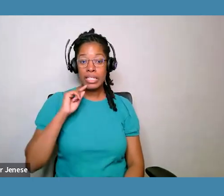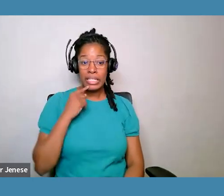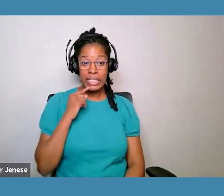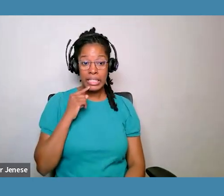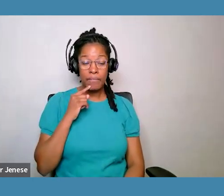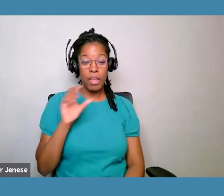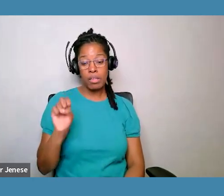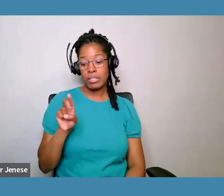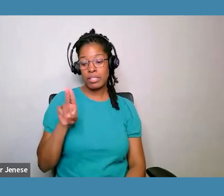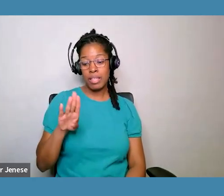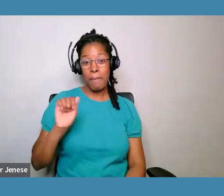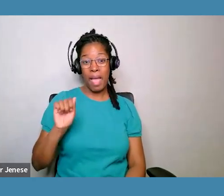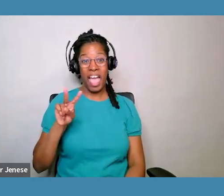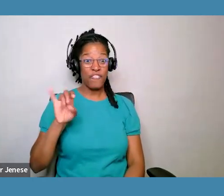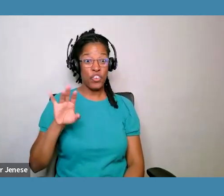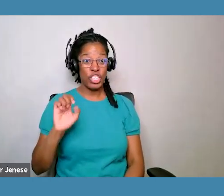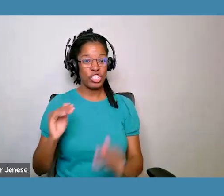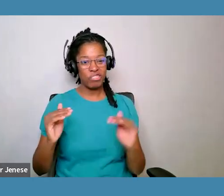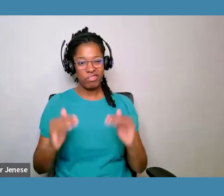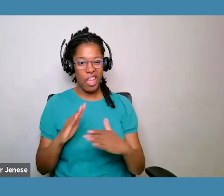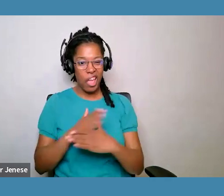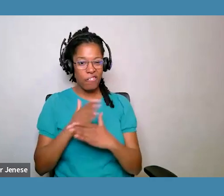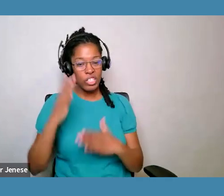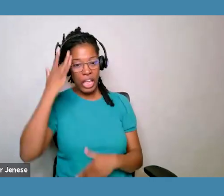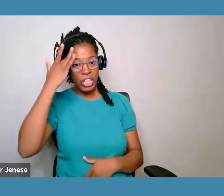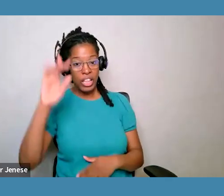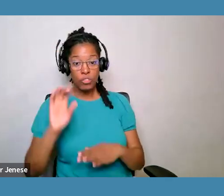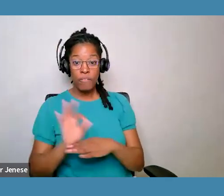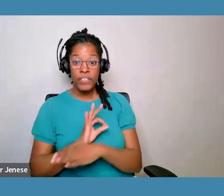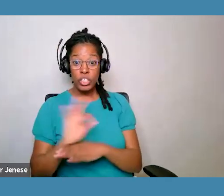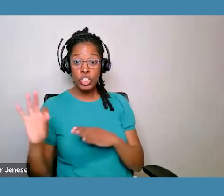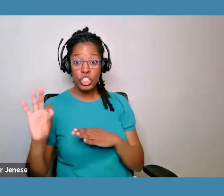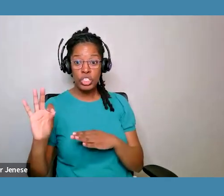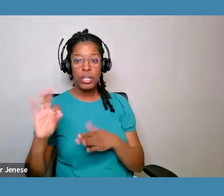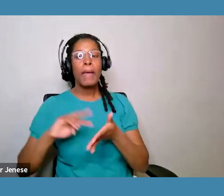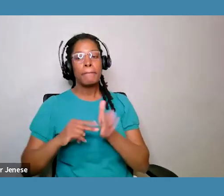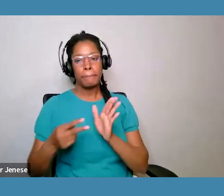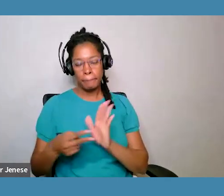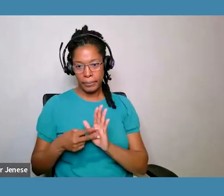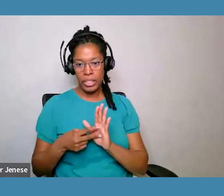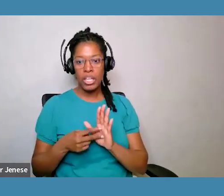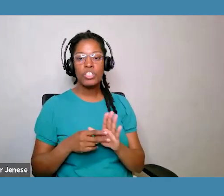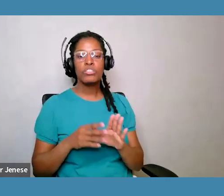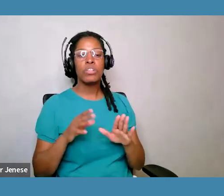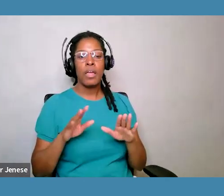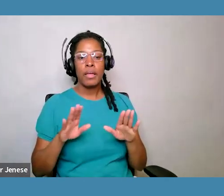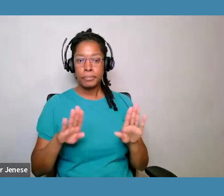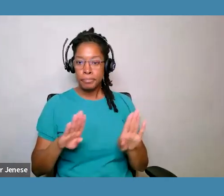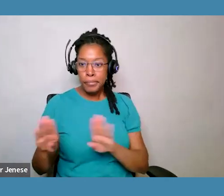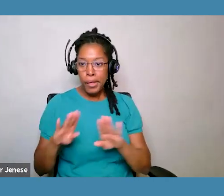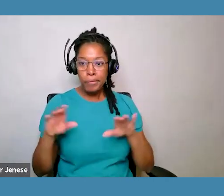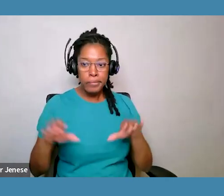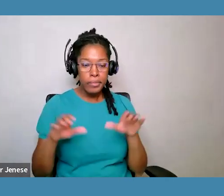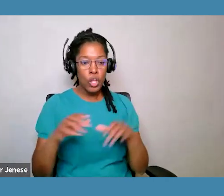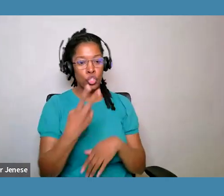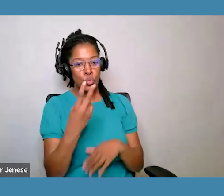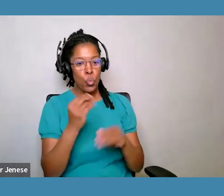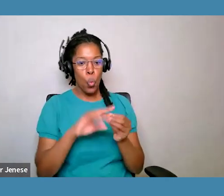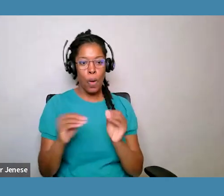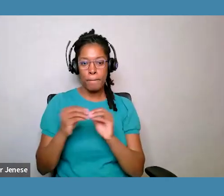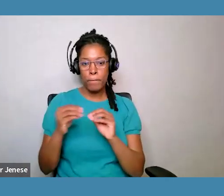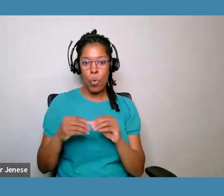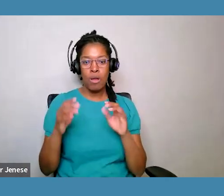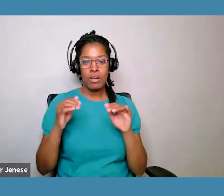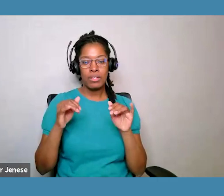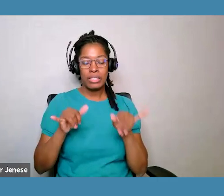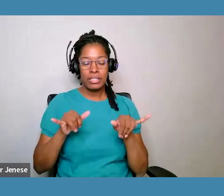Significantly sub-average general intellectual functioning means performance that is 2 or more standard deviations from